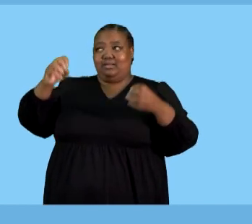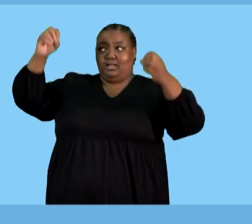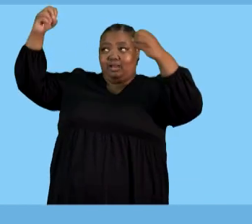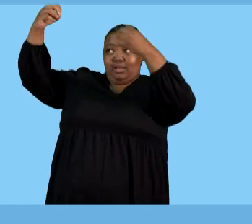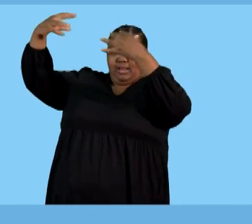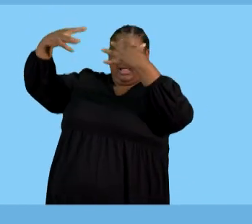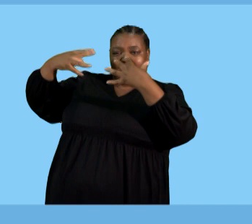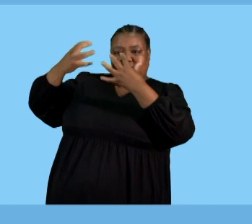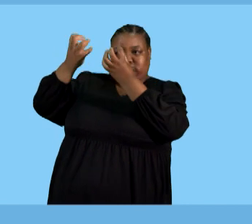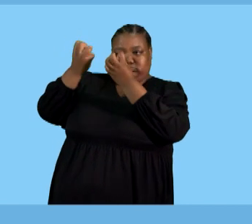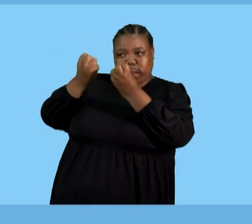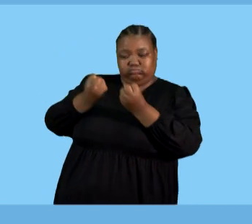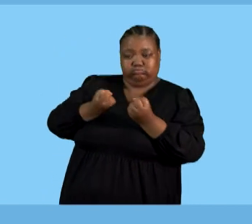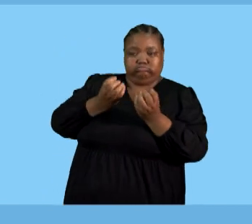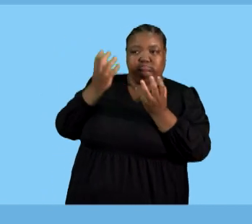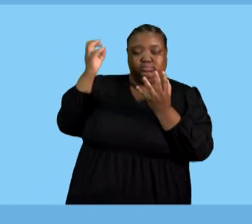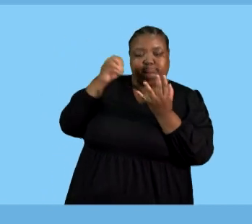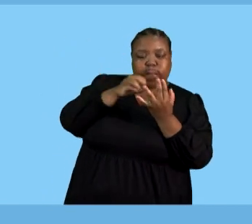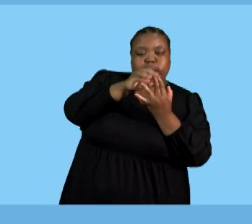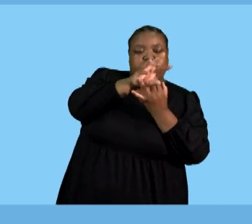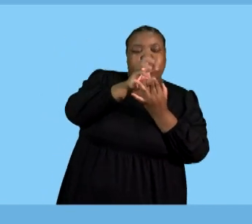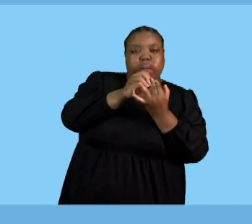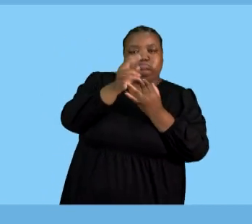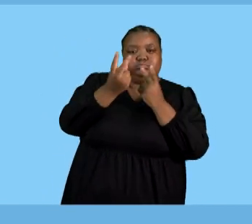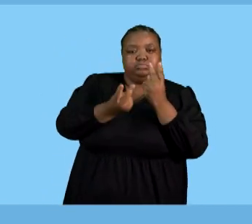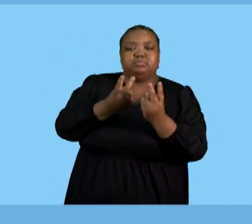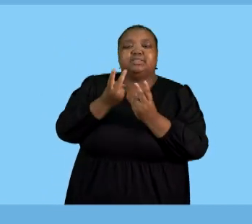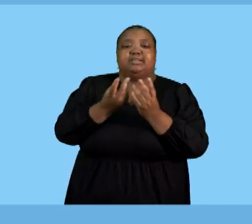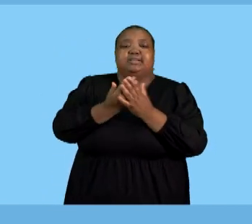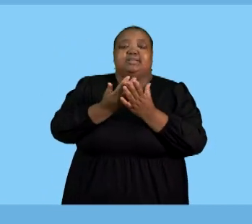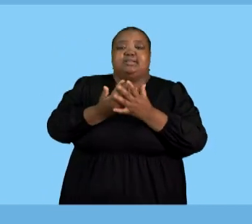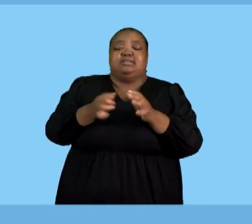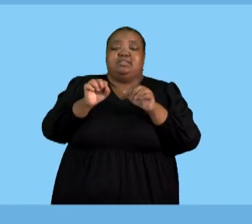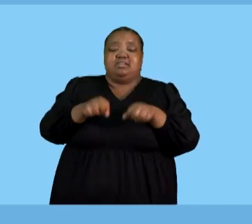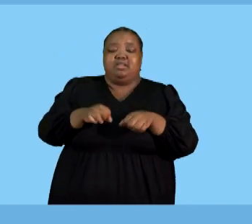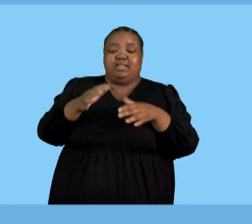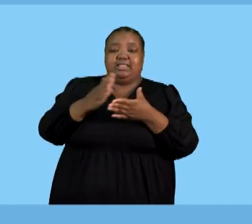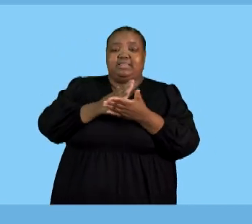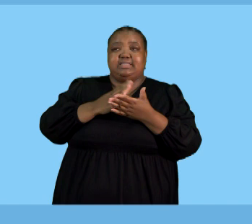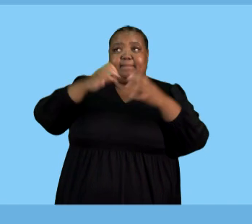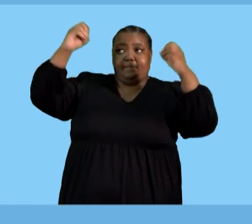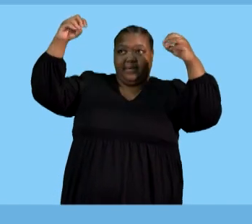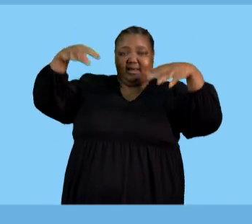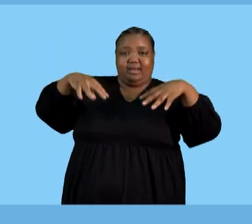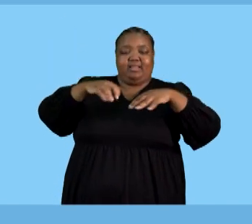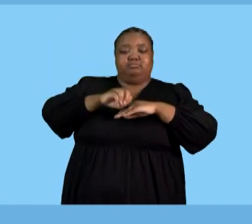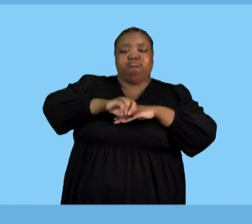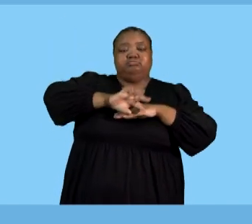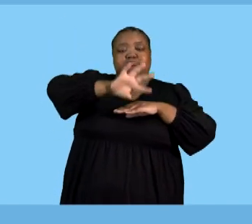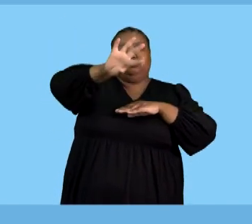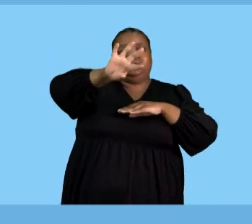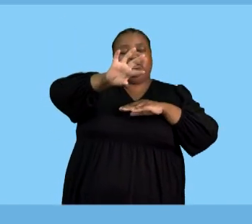the translucent materials, they allow some of the light to pass through, or rather they transmit some of the light and the other light